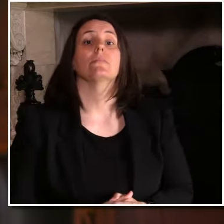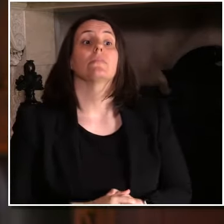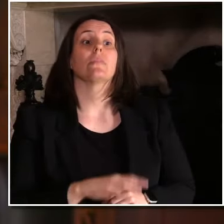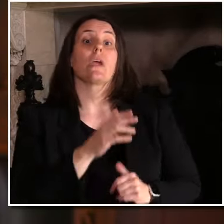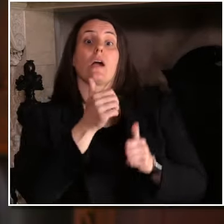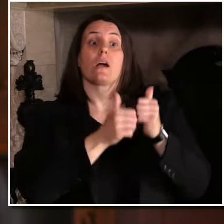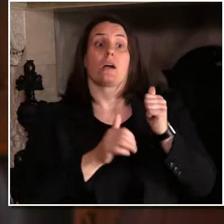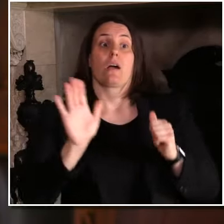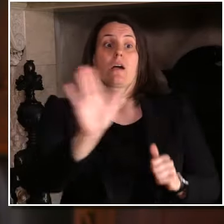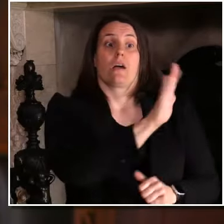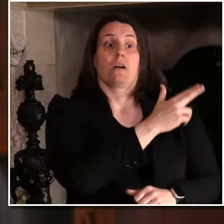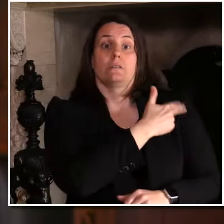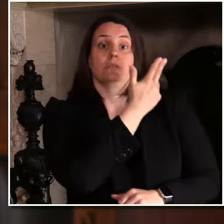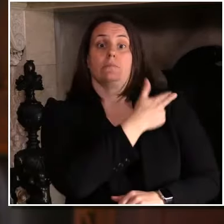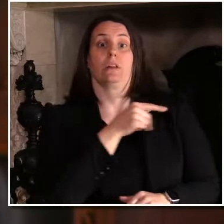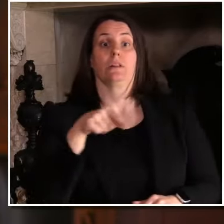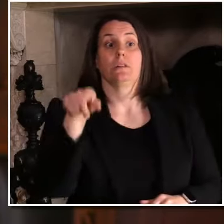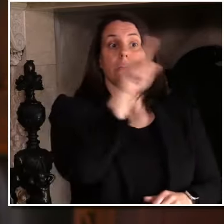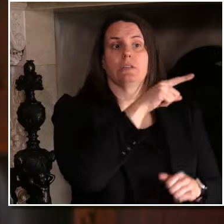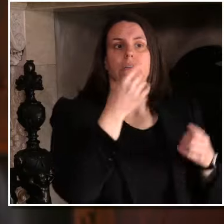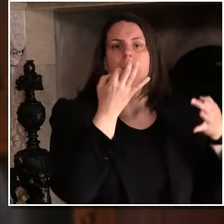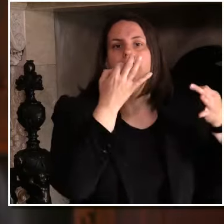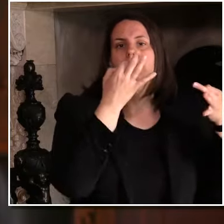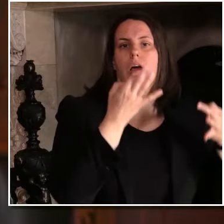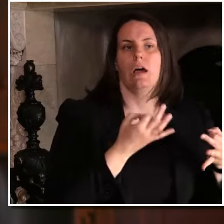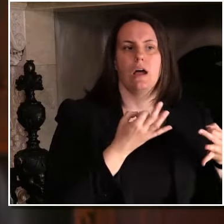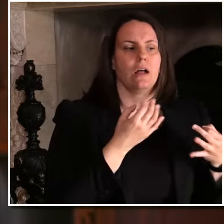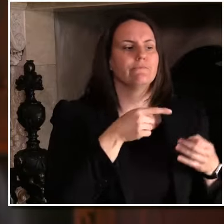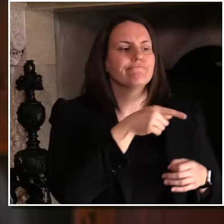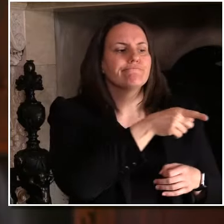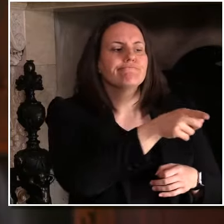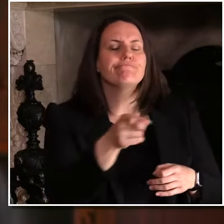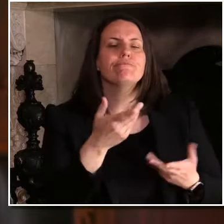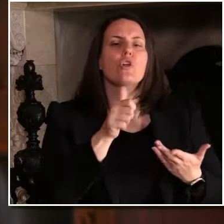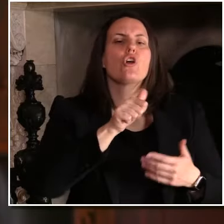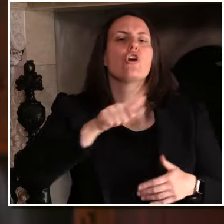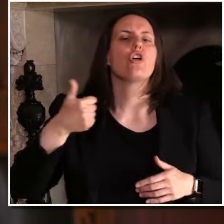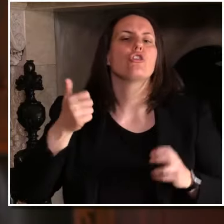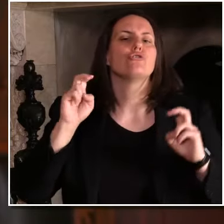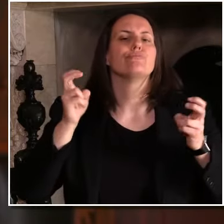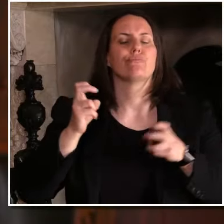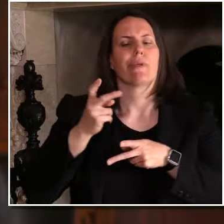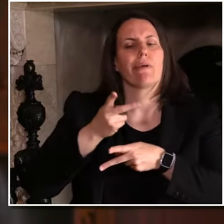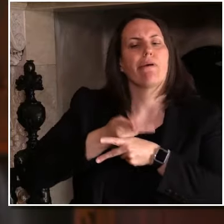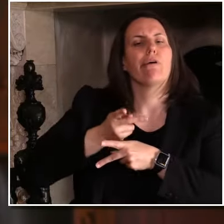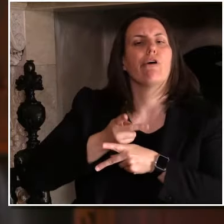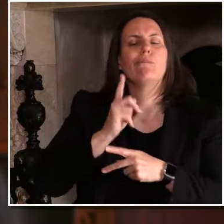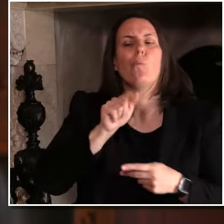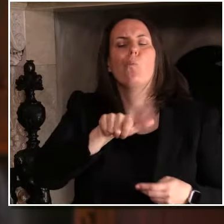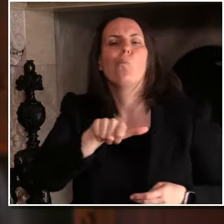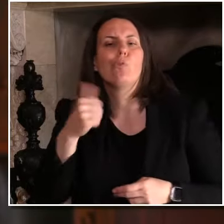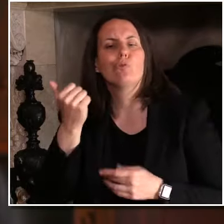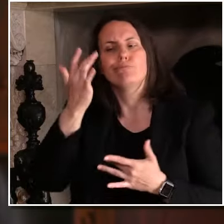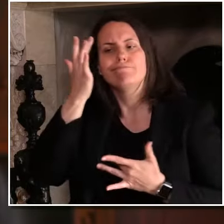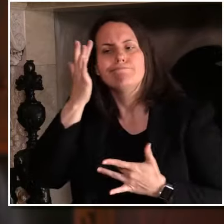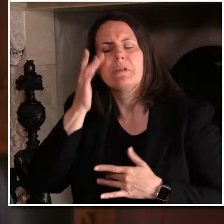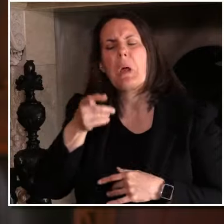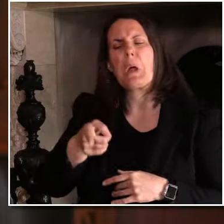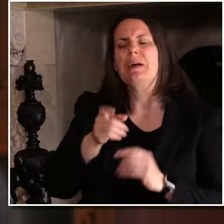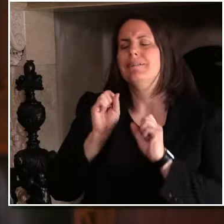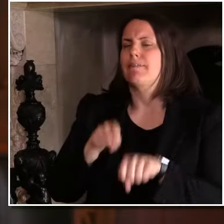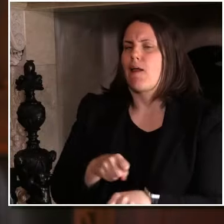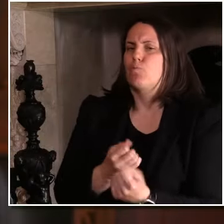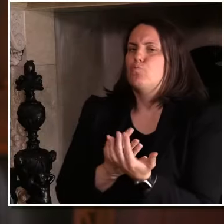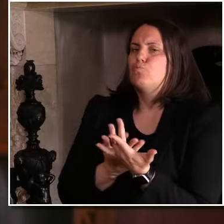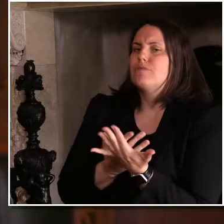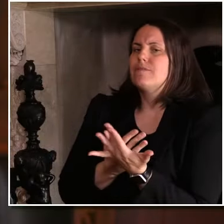care that is happening because we have been in a situation where we are trying to preserve all the capacity of our hospital systems for a surge